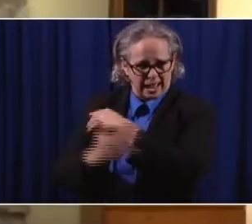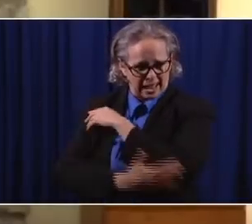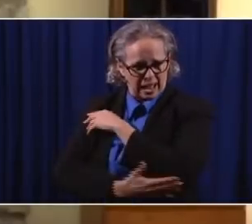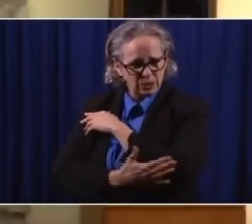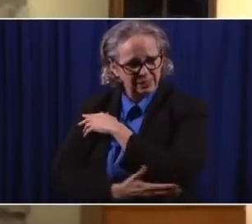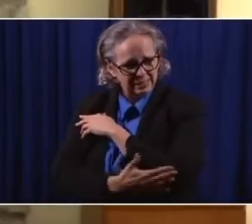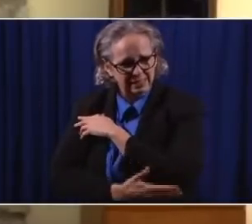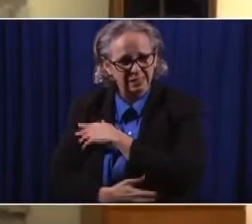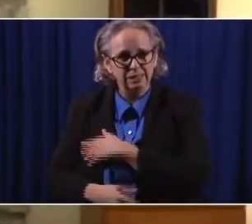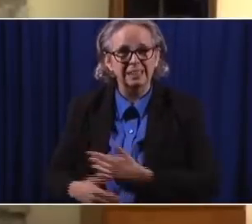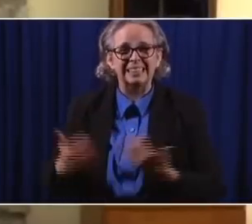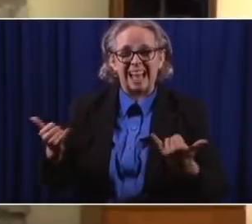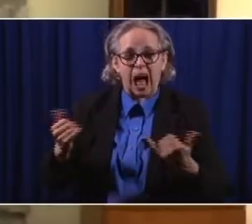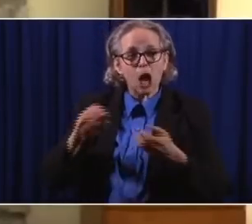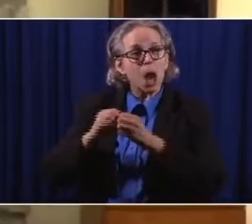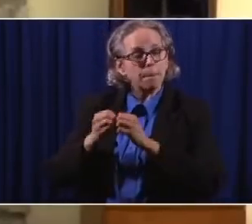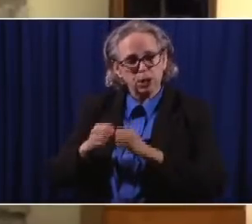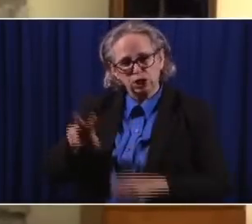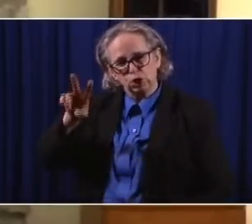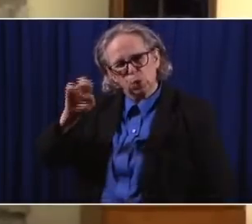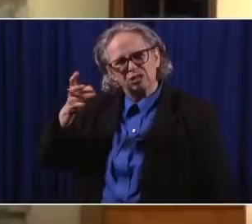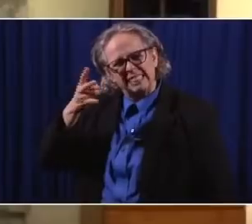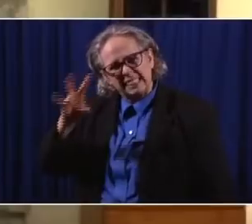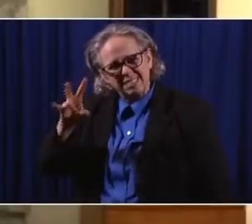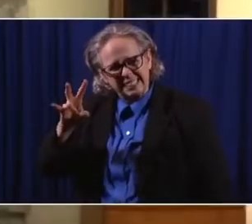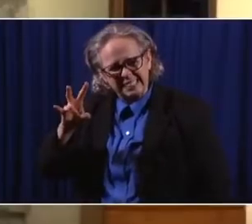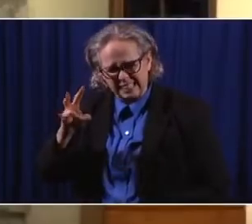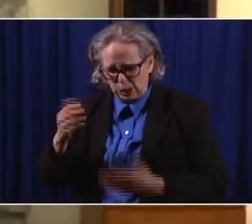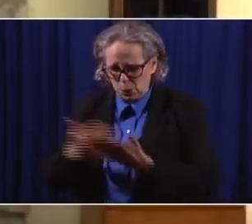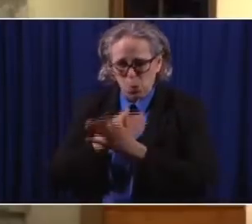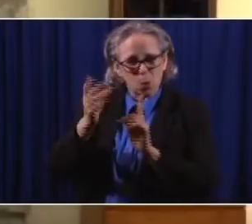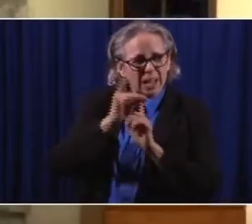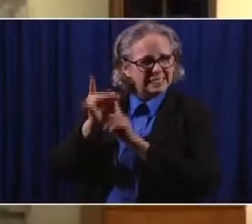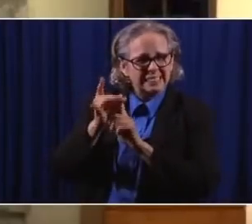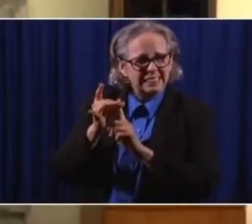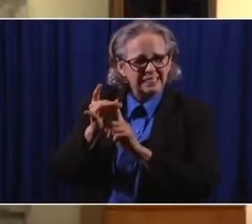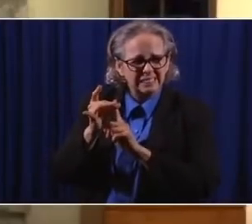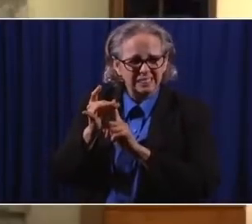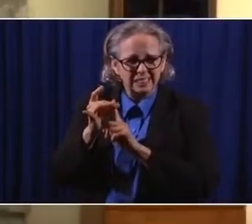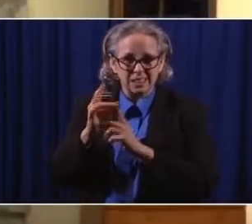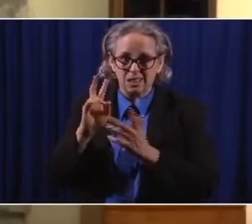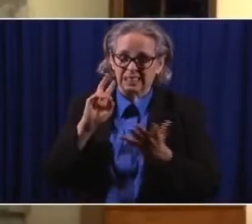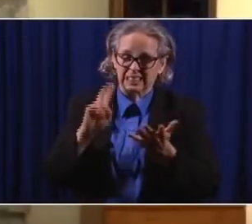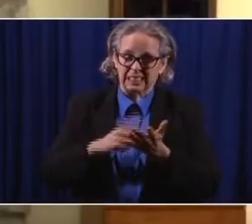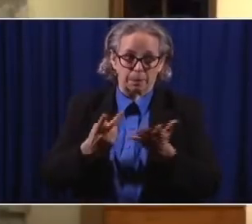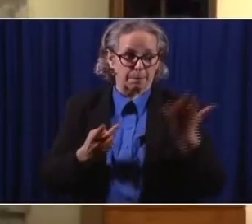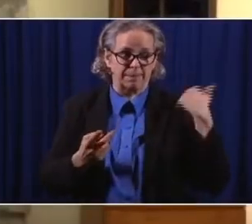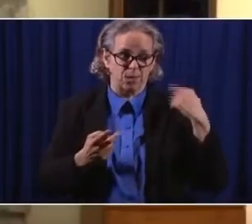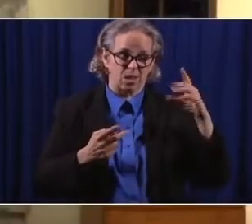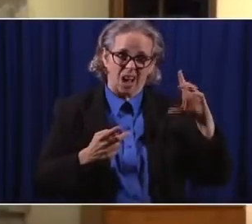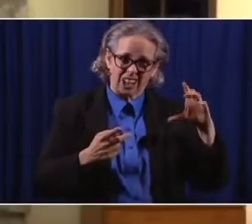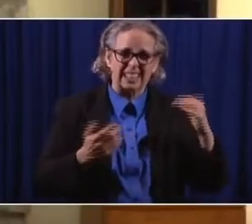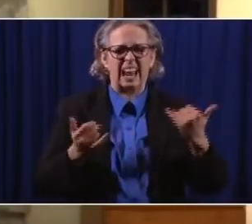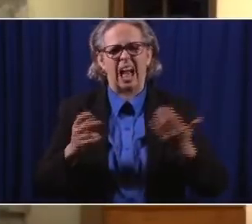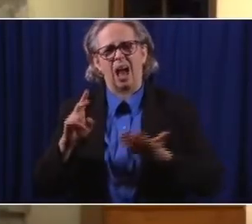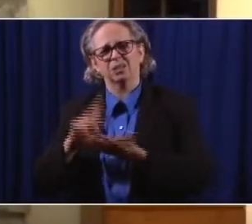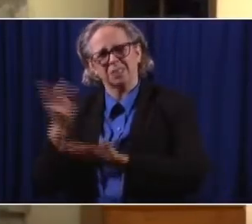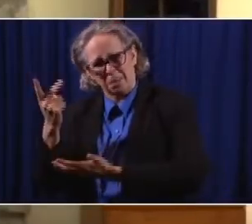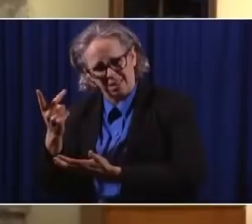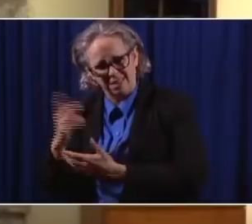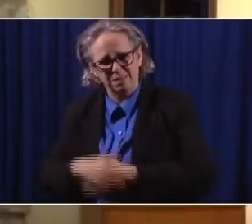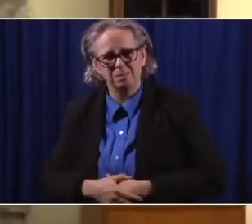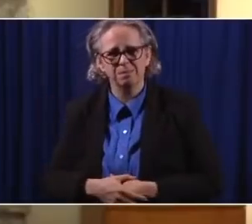rate, 217 cases per 100,000, over double the high incidence rate. They're seeing